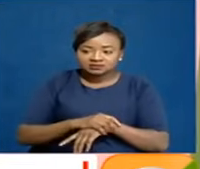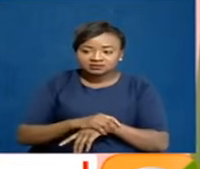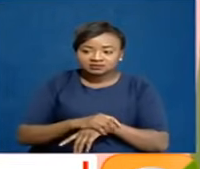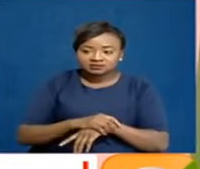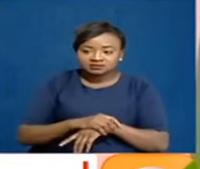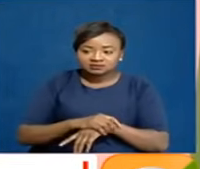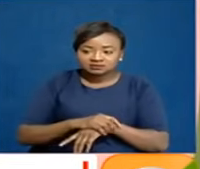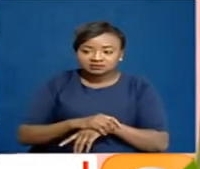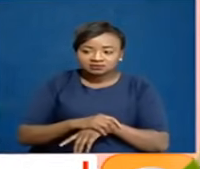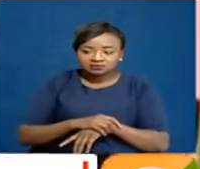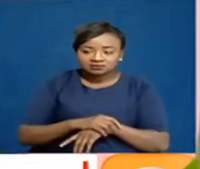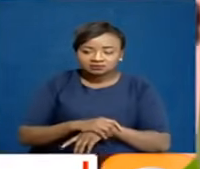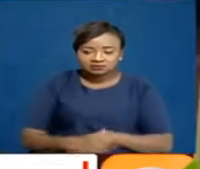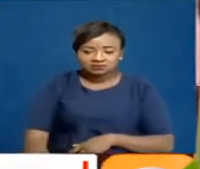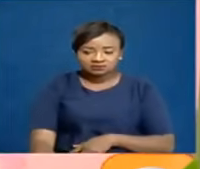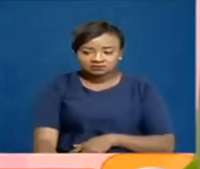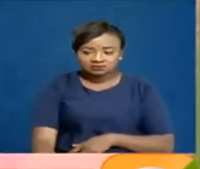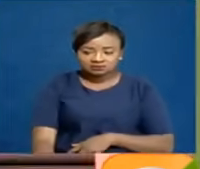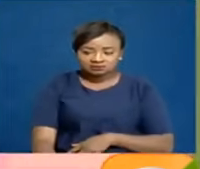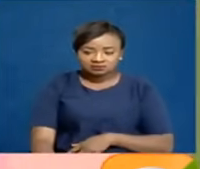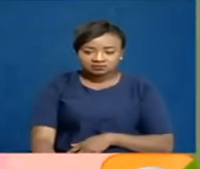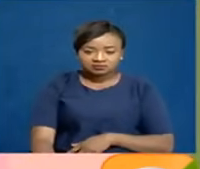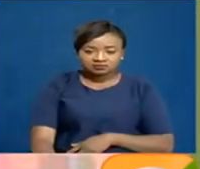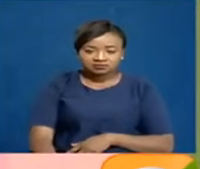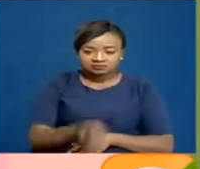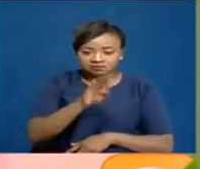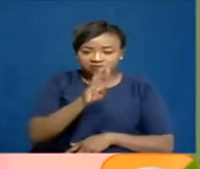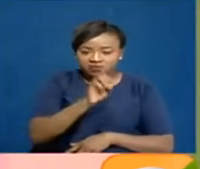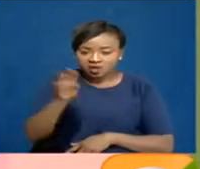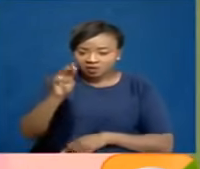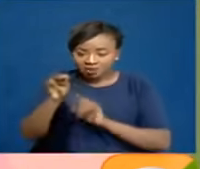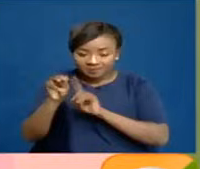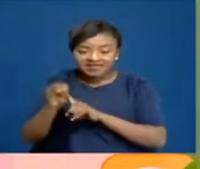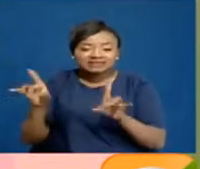Boom was in form of a grant, not loan.